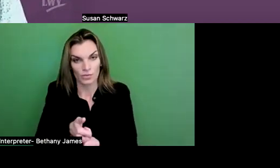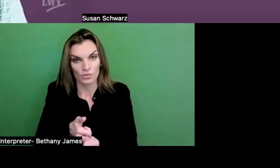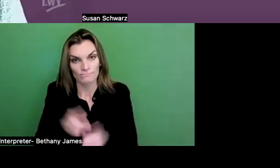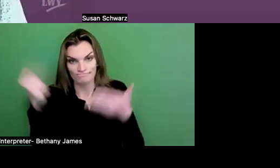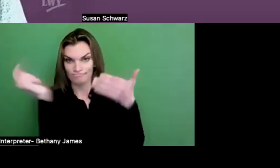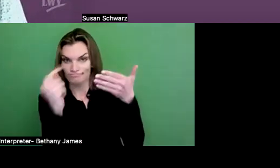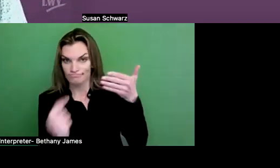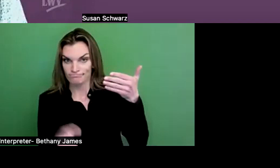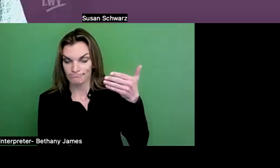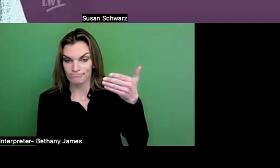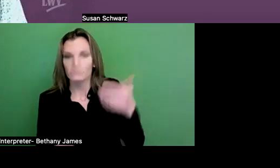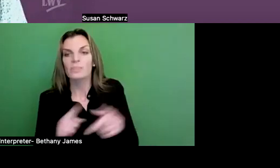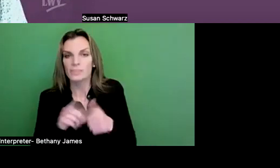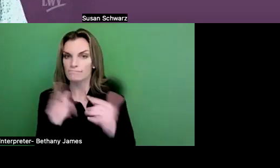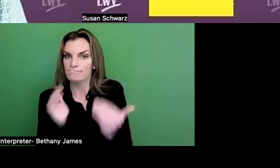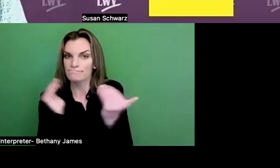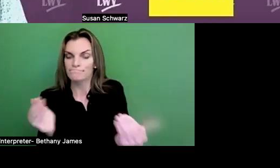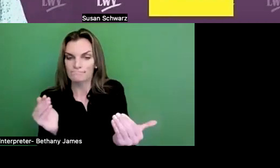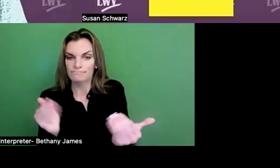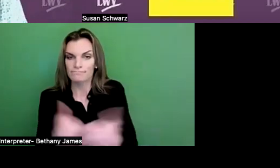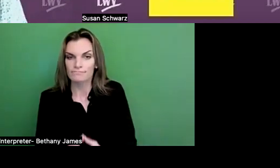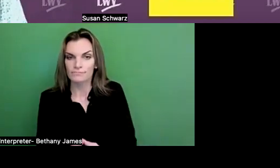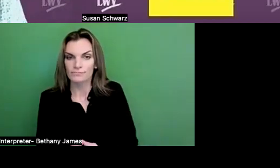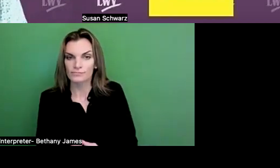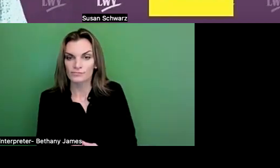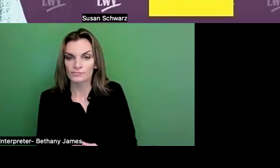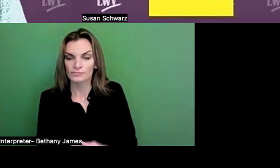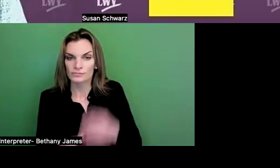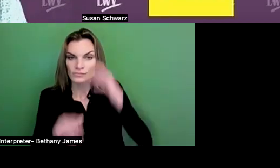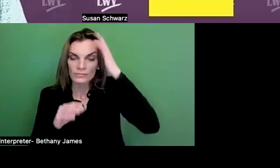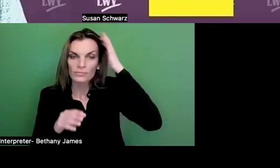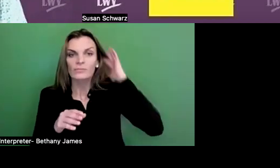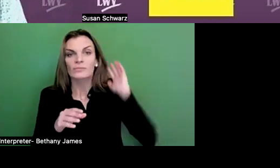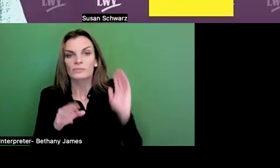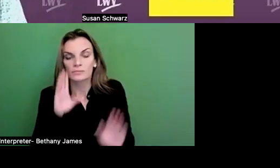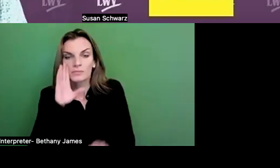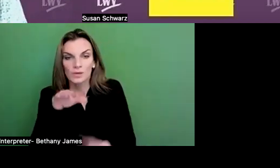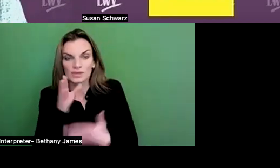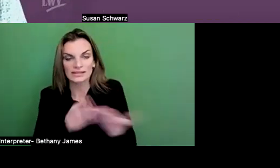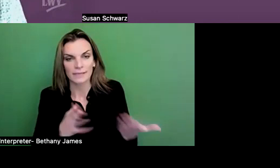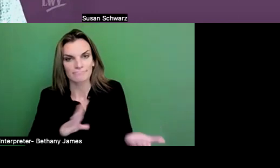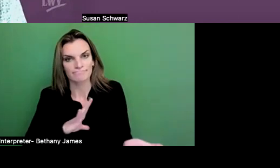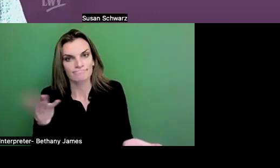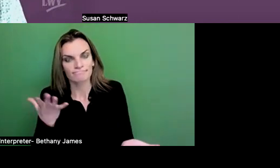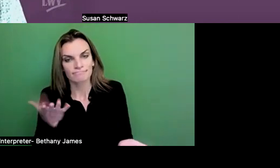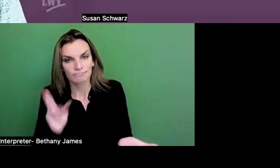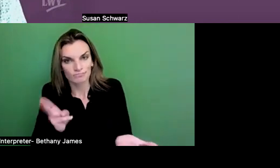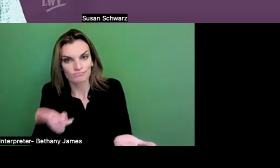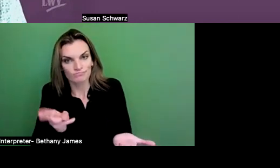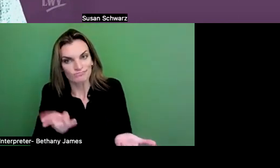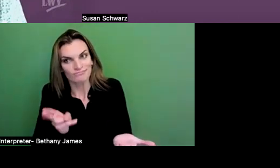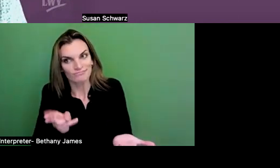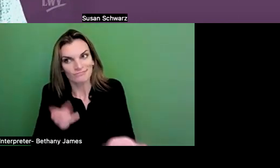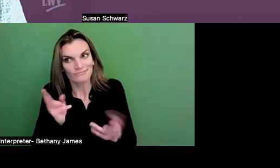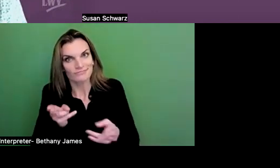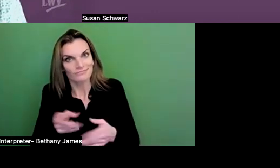list and go and work on the streets. I know that it may take longer than what some people would like, but certainly, we